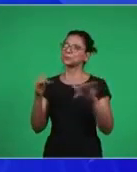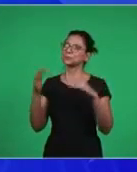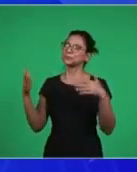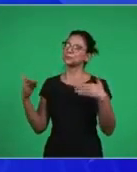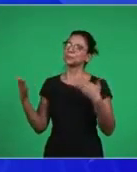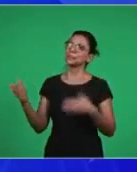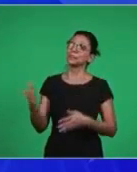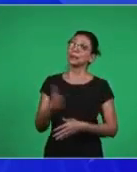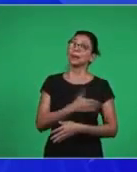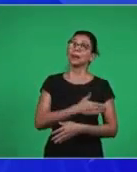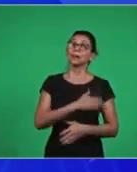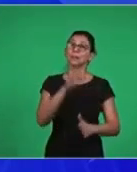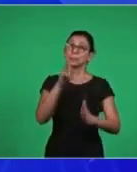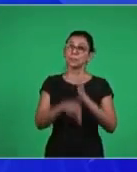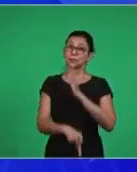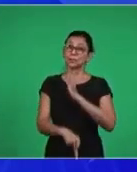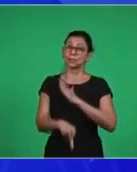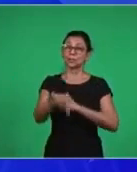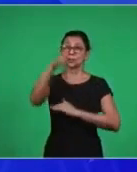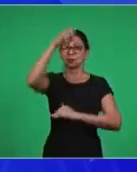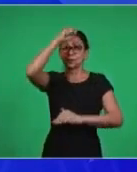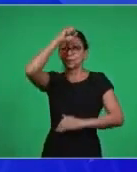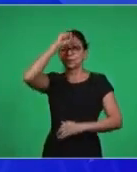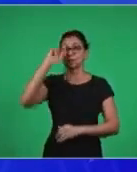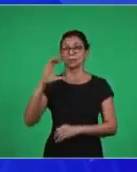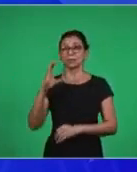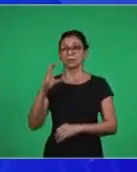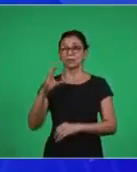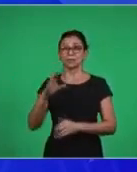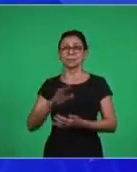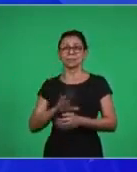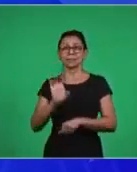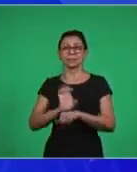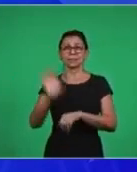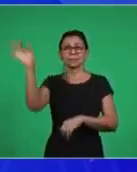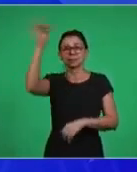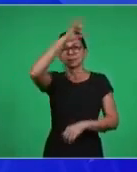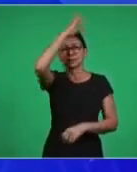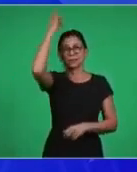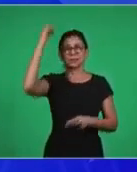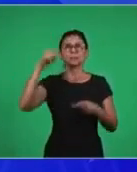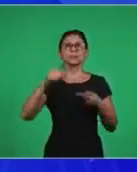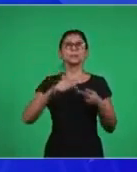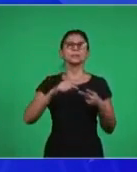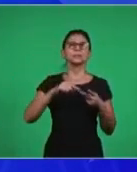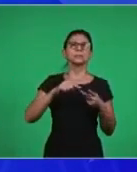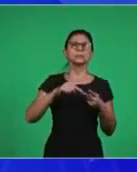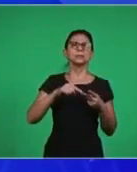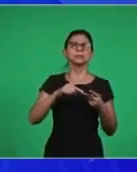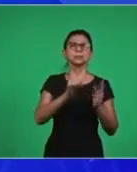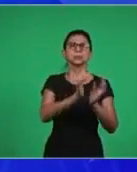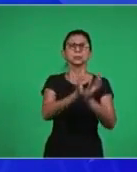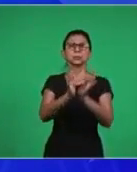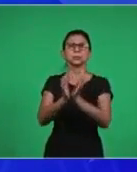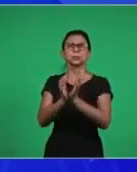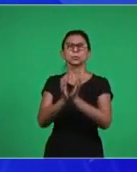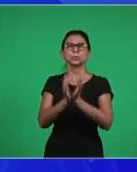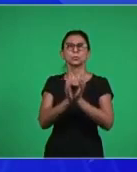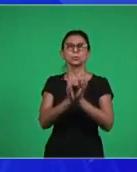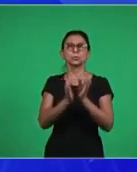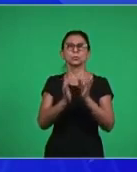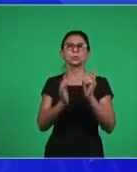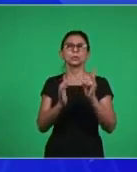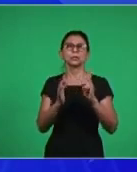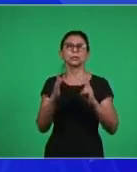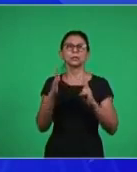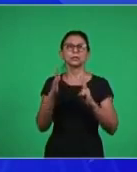anniversary and project. Learner, graduation, end of this year, Cariacica, Espírito Santo. This is in a